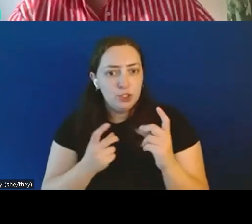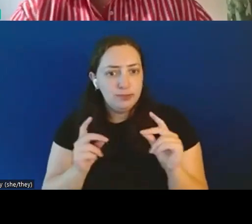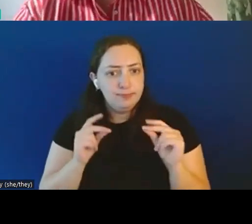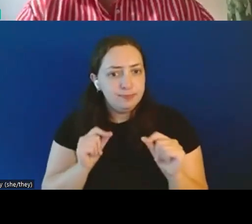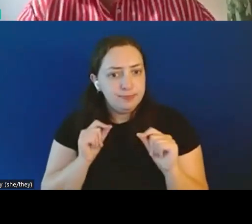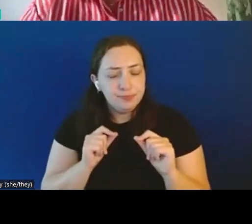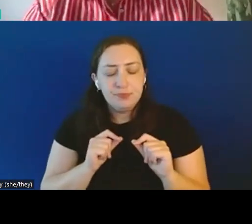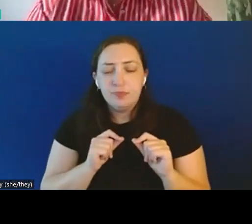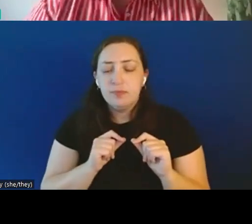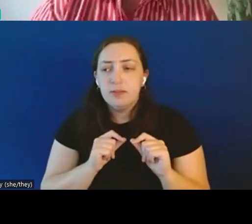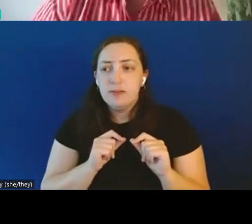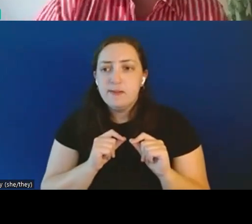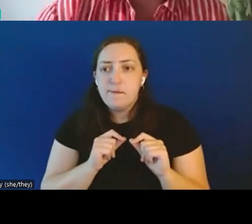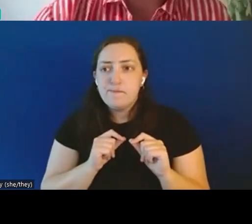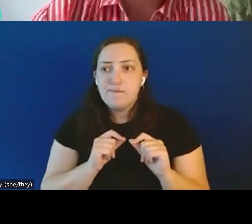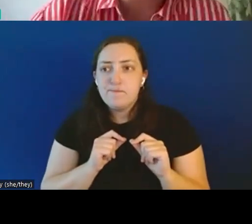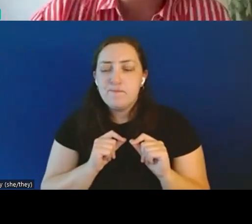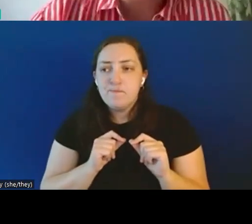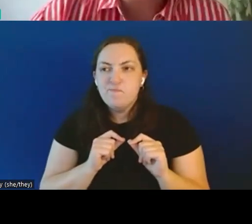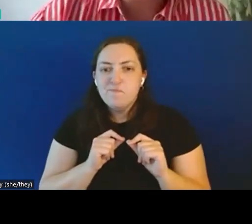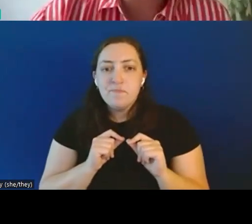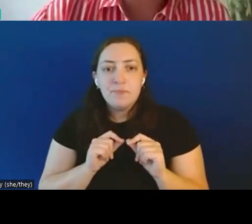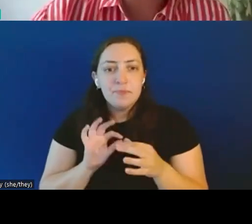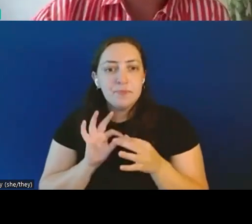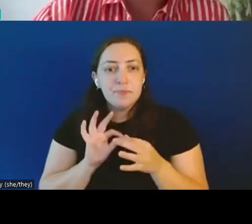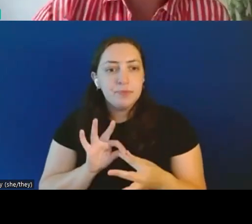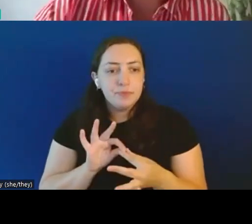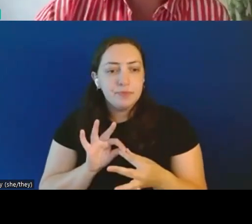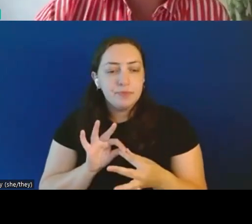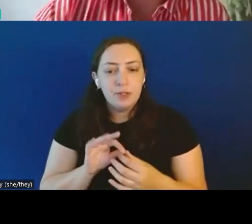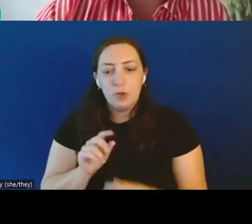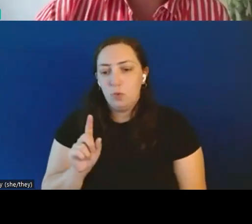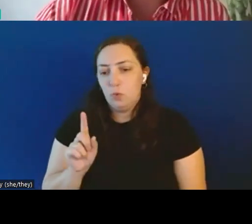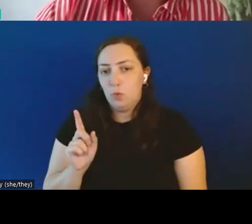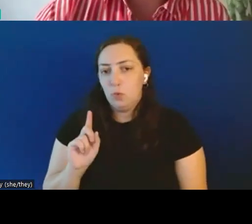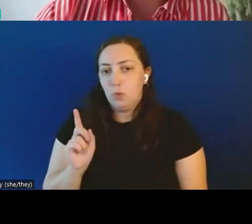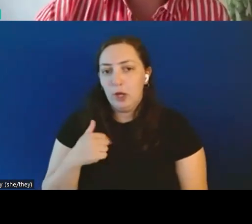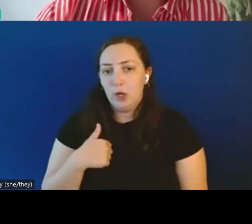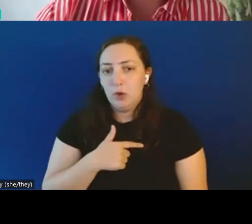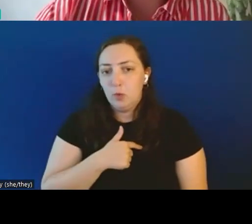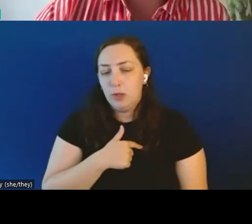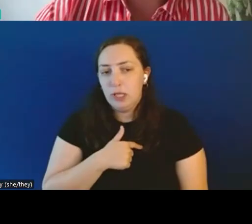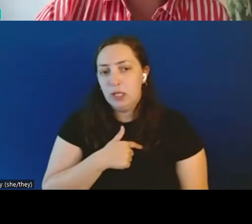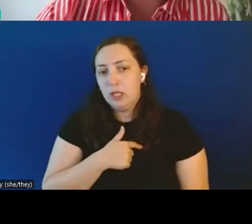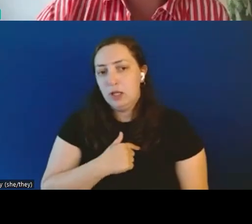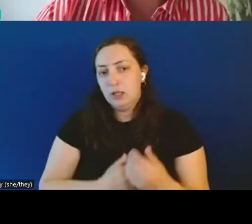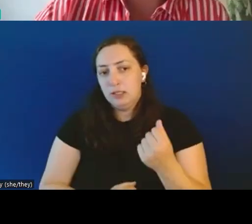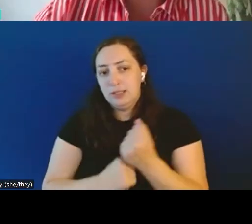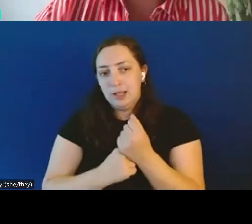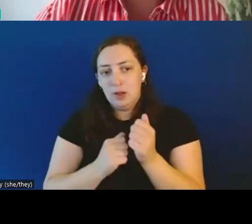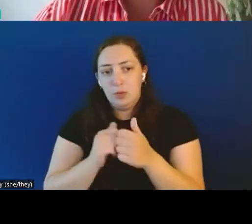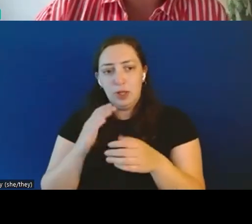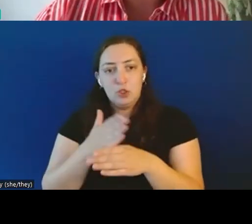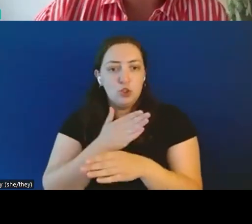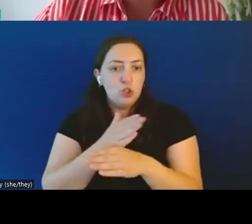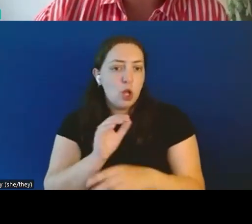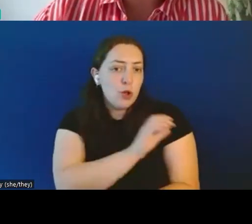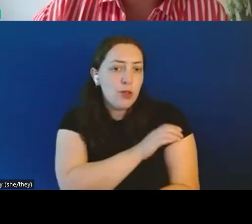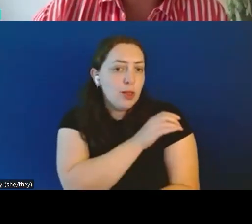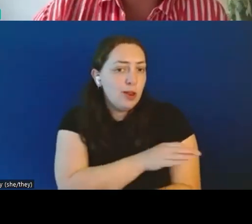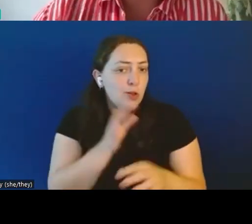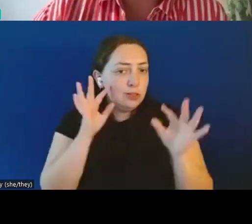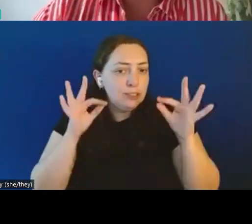is about where we stand with shared clinical decision